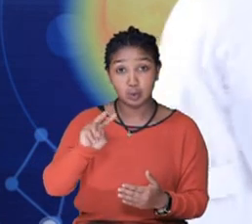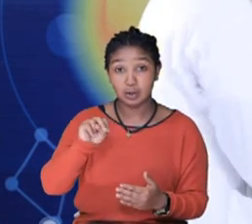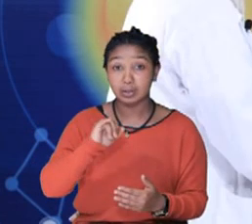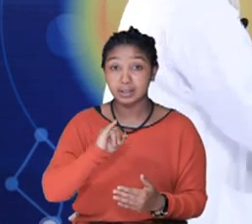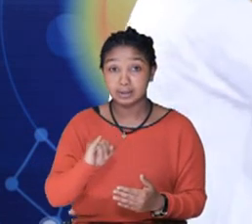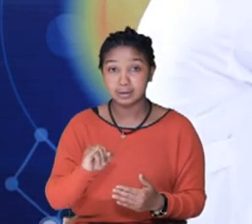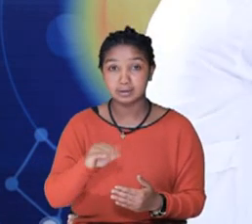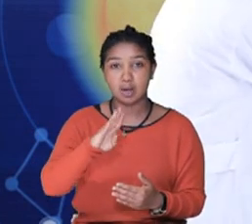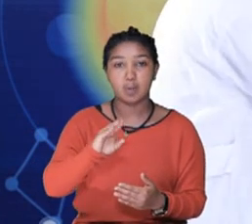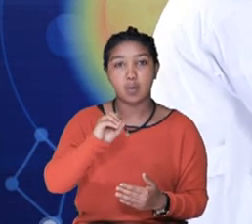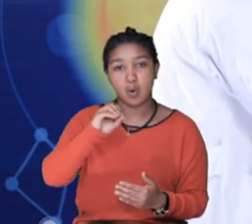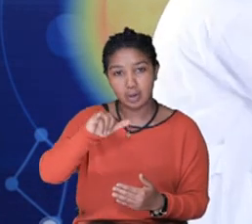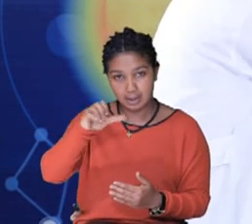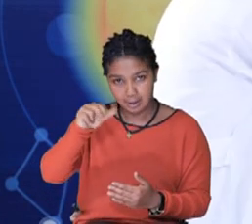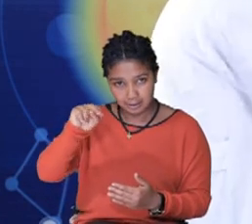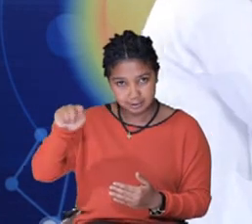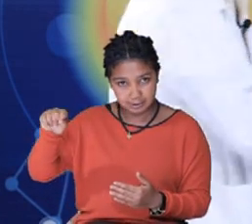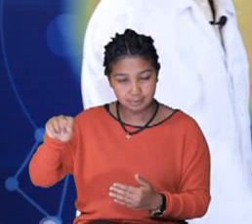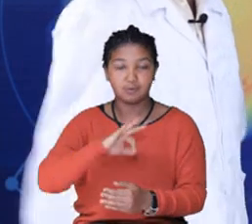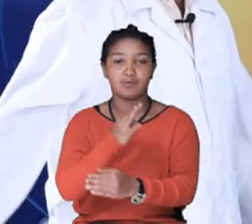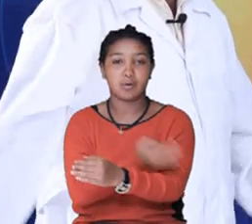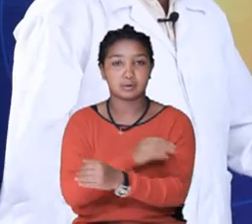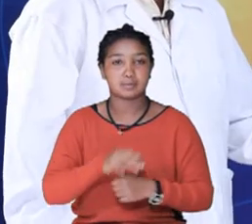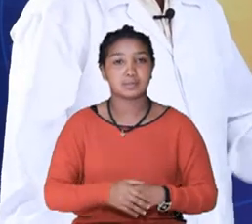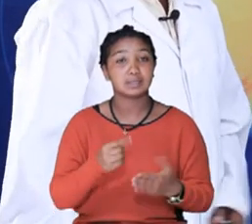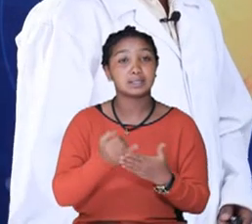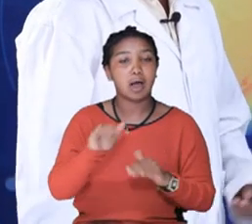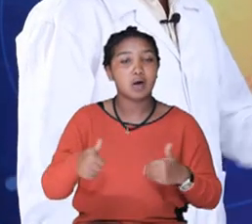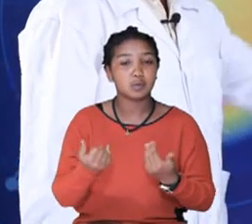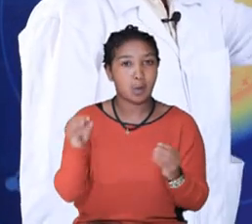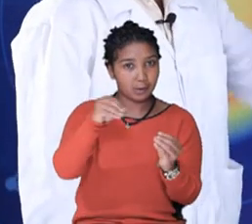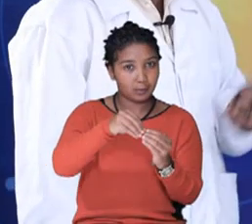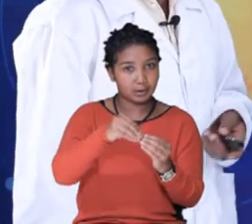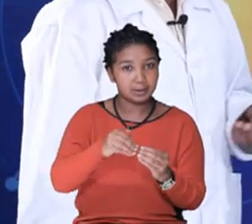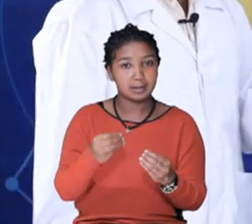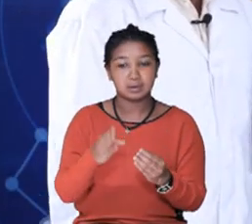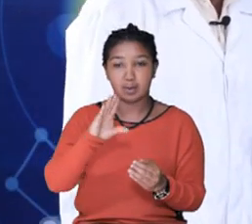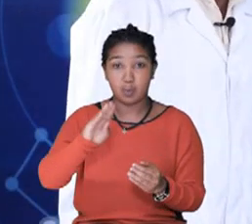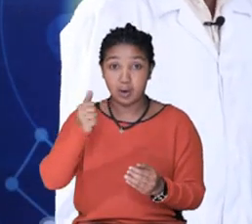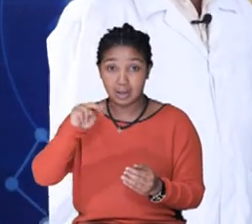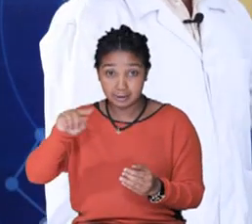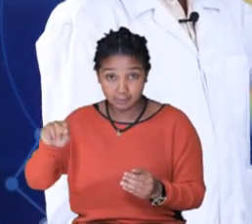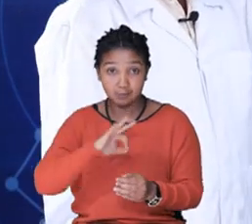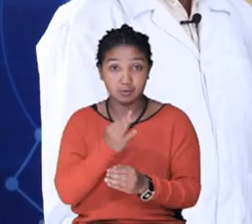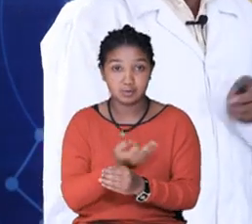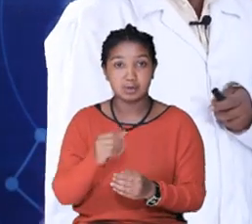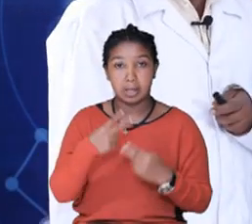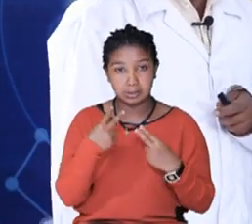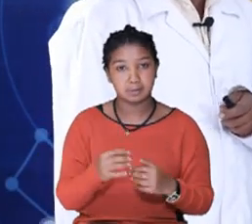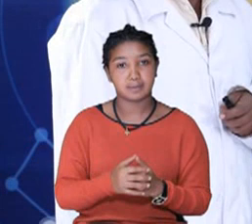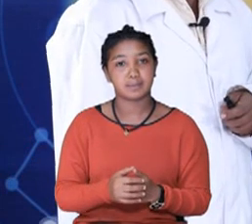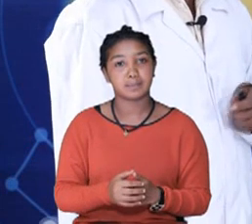2 Newton is what? The buoyant force. The buoyant force. So this is how to calculate the buoyant force. So let's see